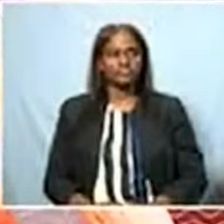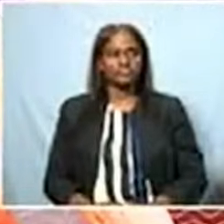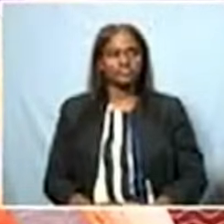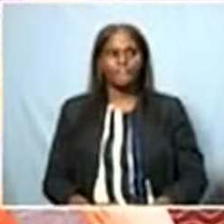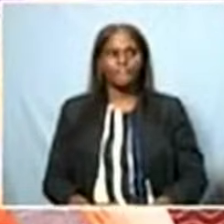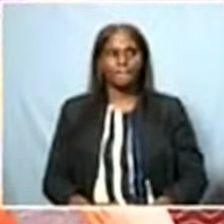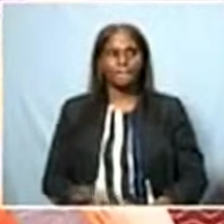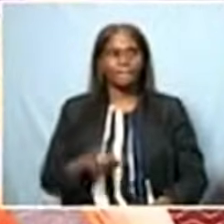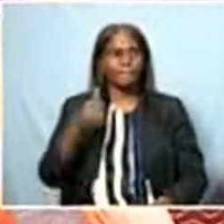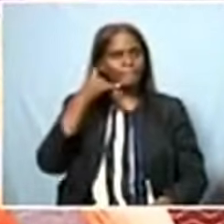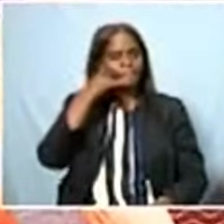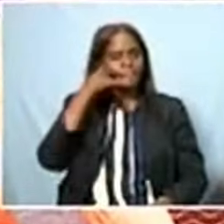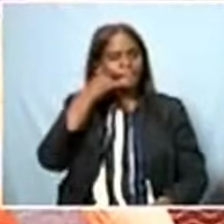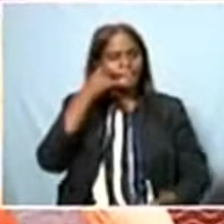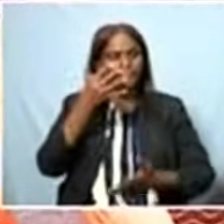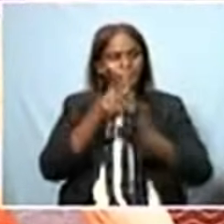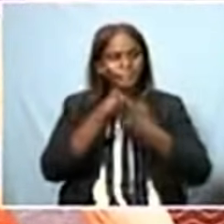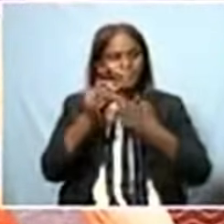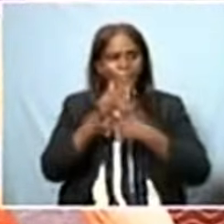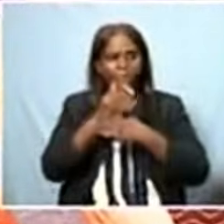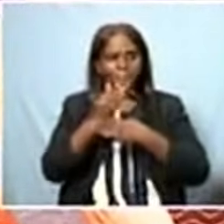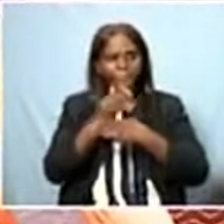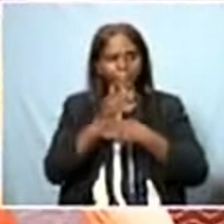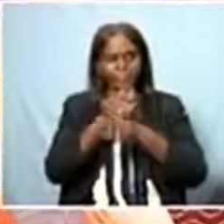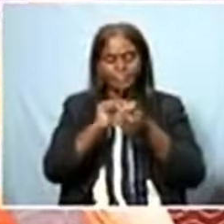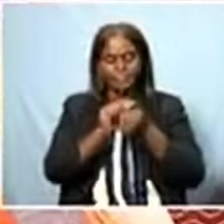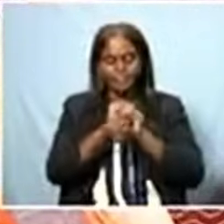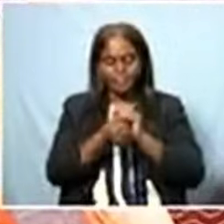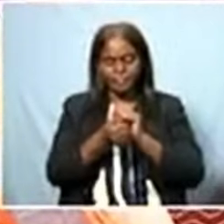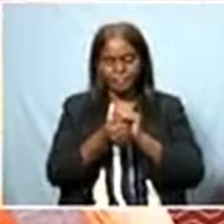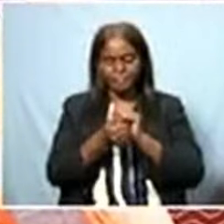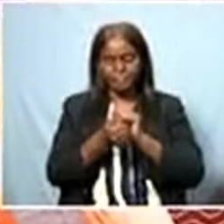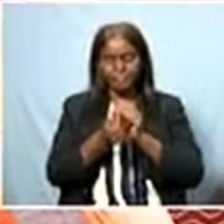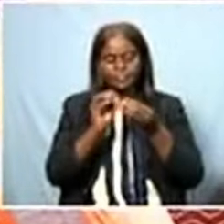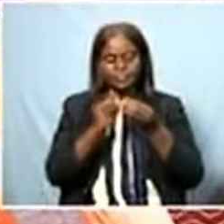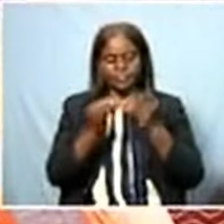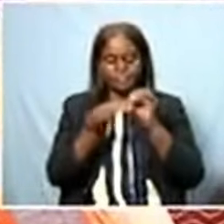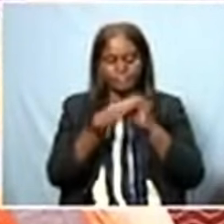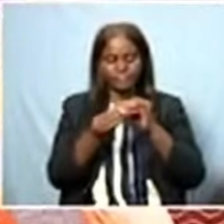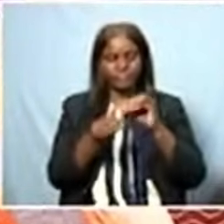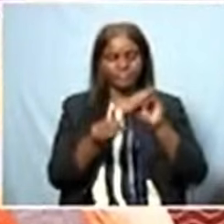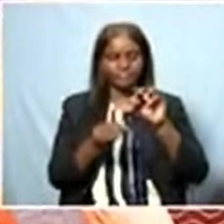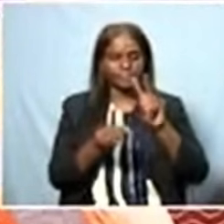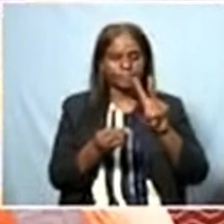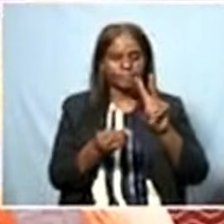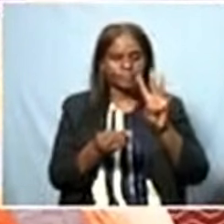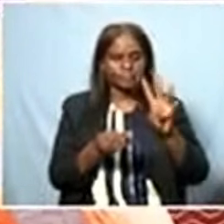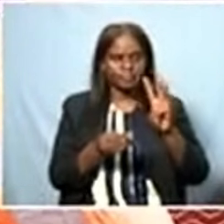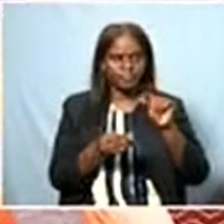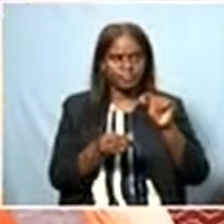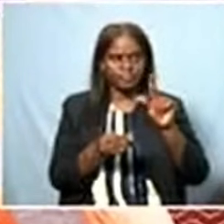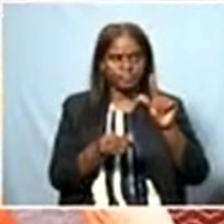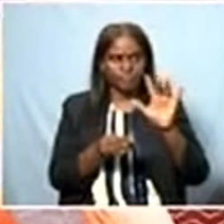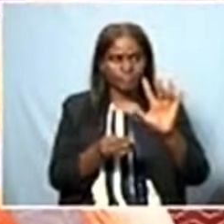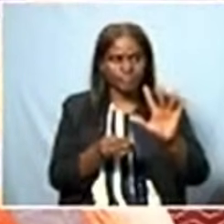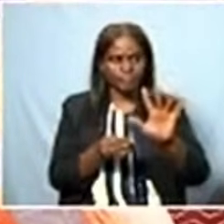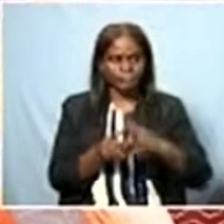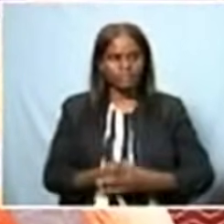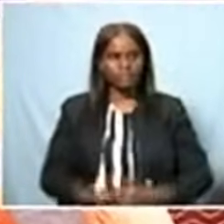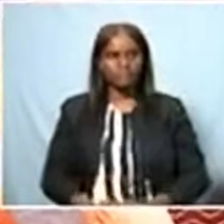The Mobile Money Transaction Levy Amendment Bill, National Assembly Bill Number 24 of 2025.